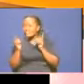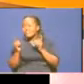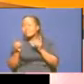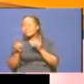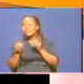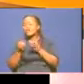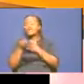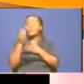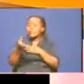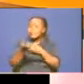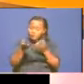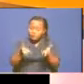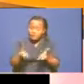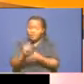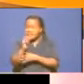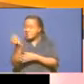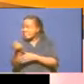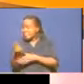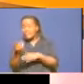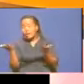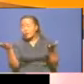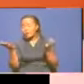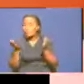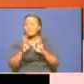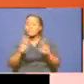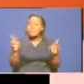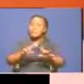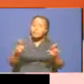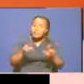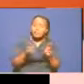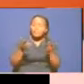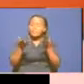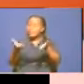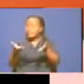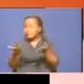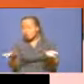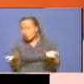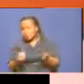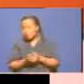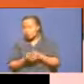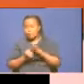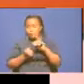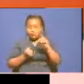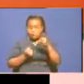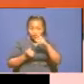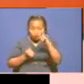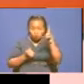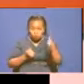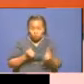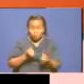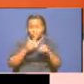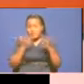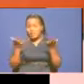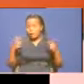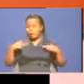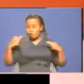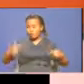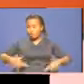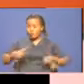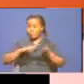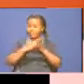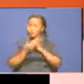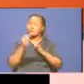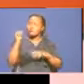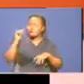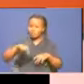and are they readily available? So the answer to your first question about the human resource, yes, we do have the human resource,